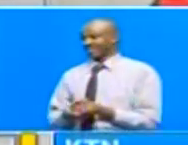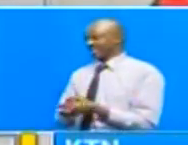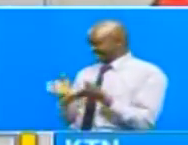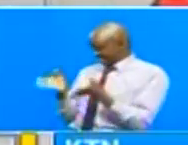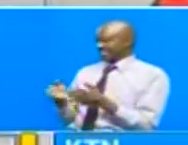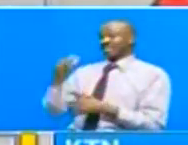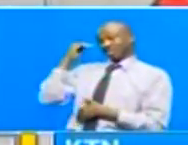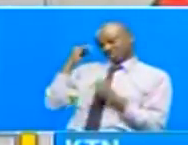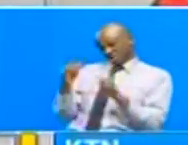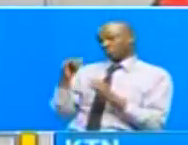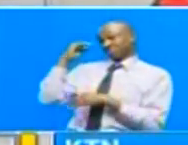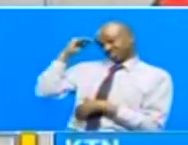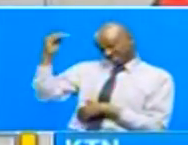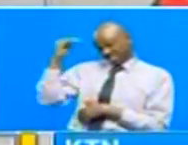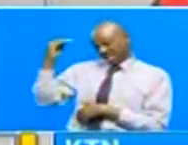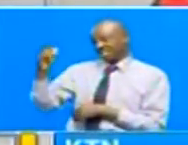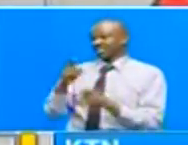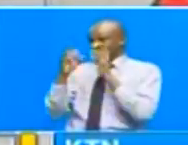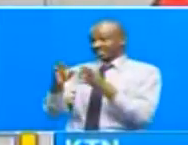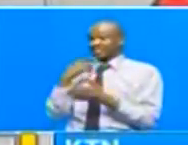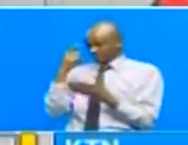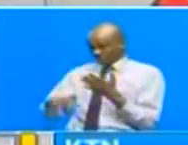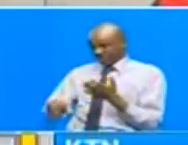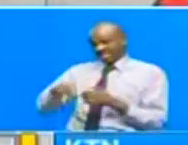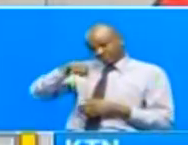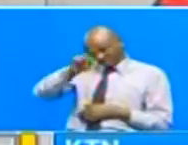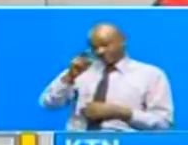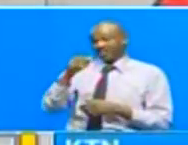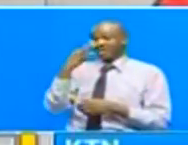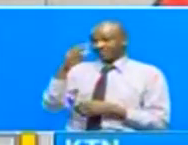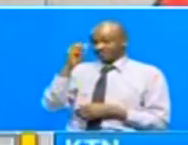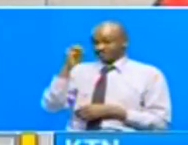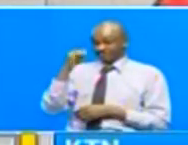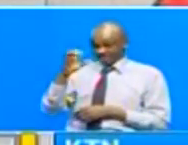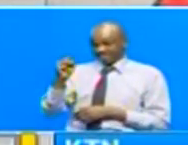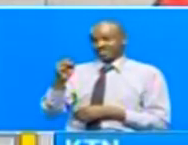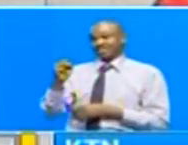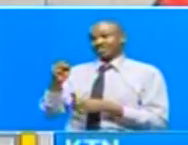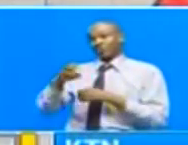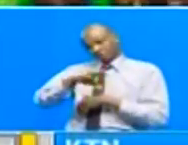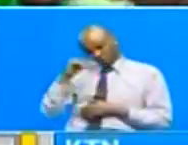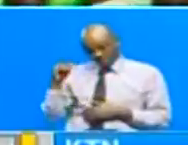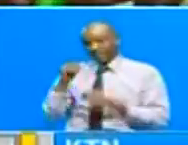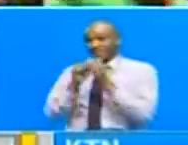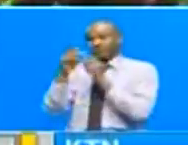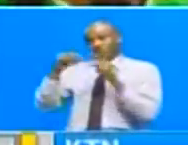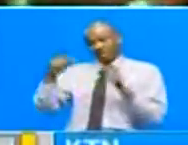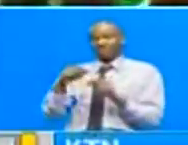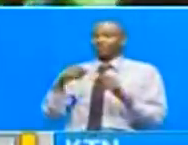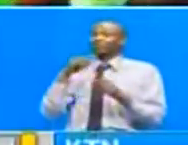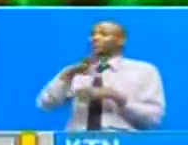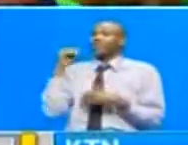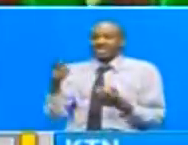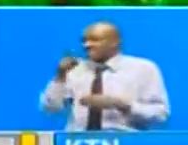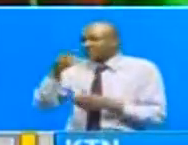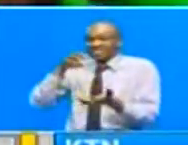senior deputy director, that's General Gedo Harake, did say that his IFMIS password was stolen. Yes. What happens in